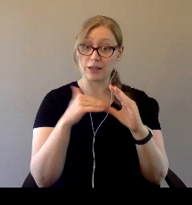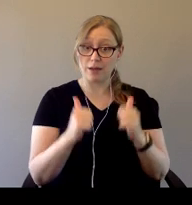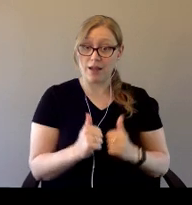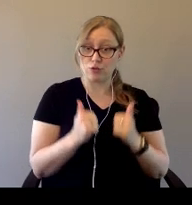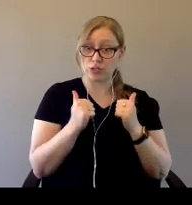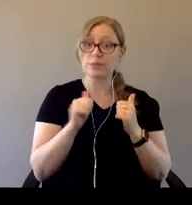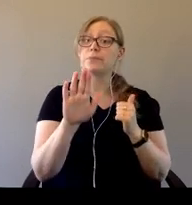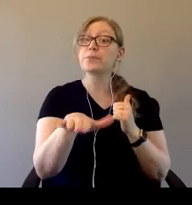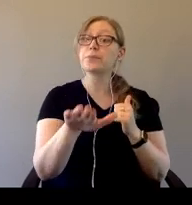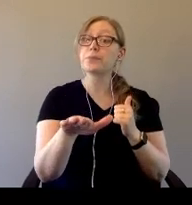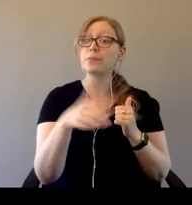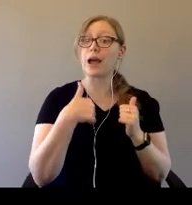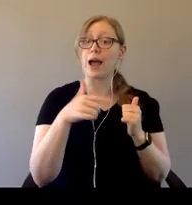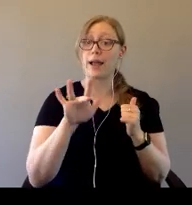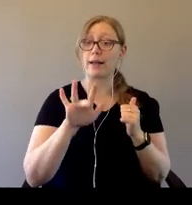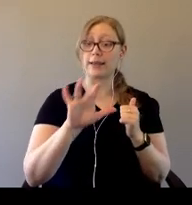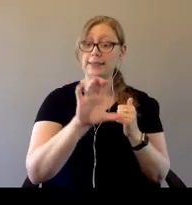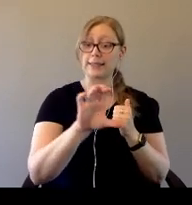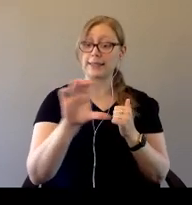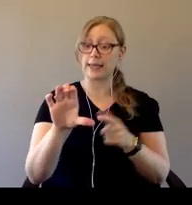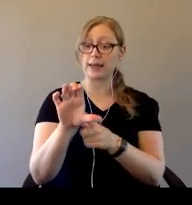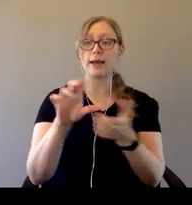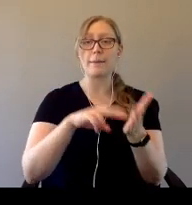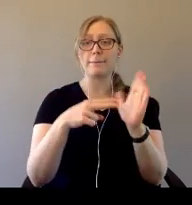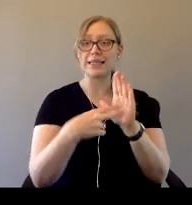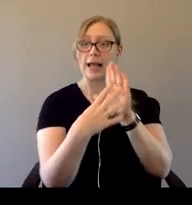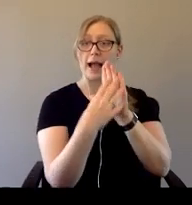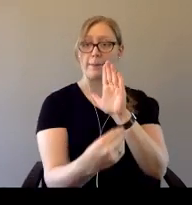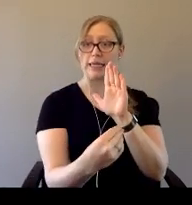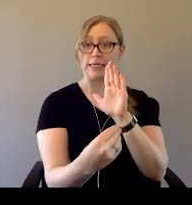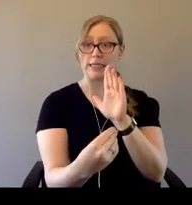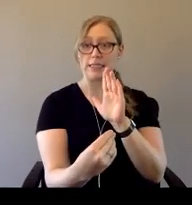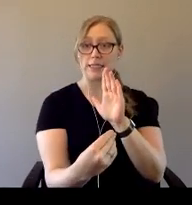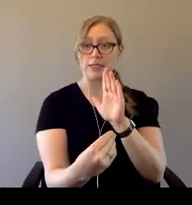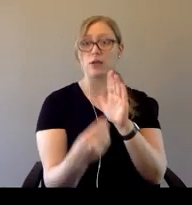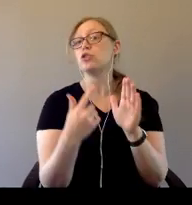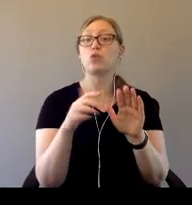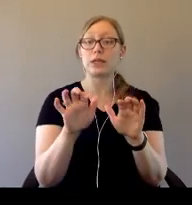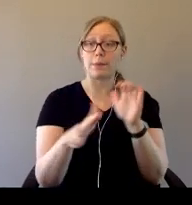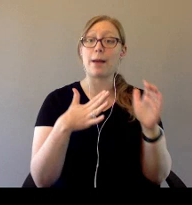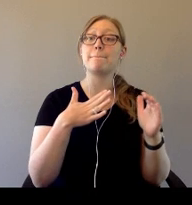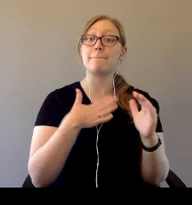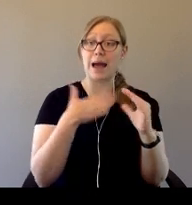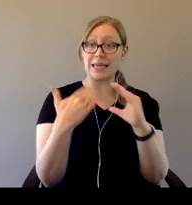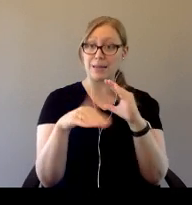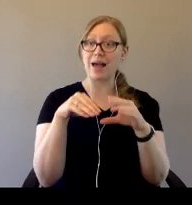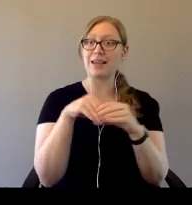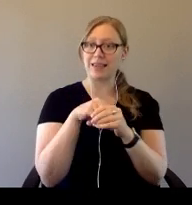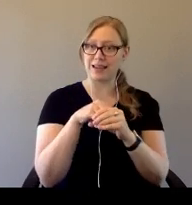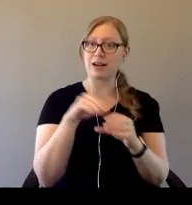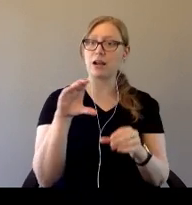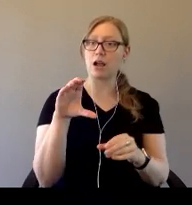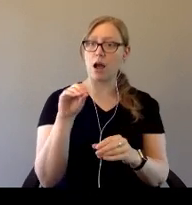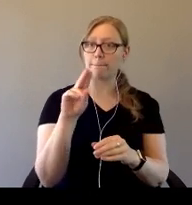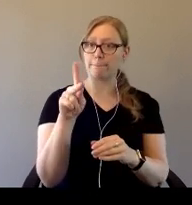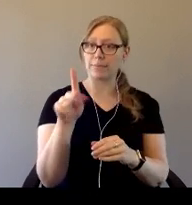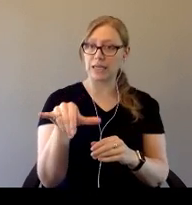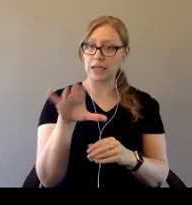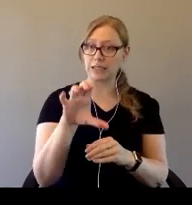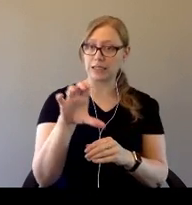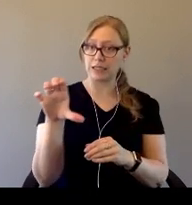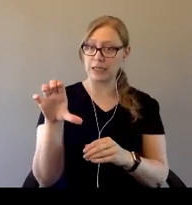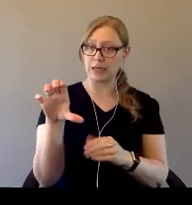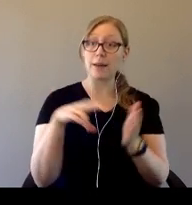CC. CC stands for carbon copy, and that's where you're going to put my email address. That means that I get a copy of the email as